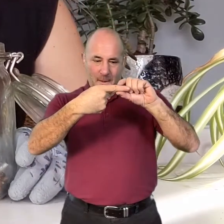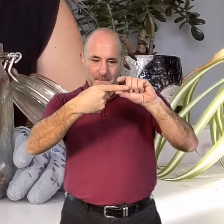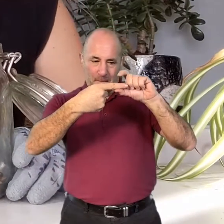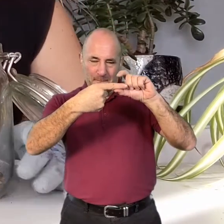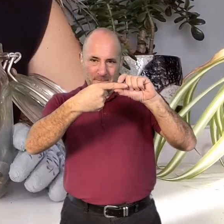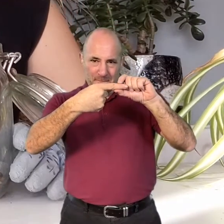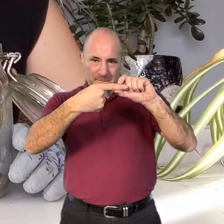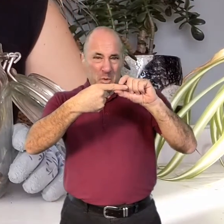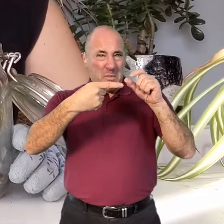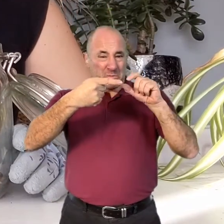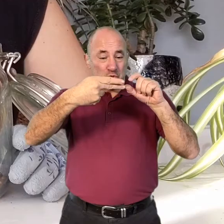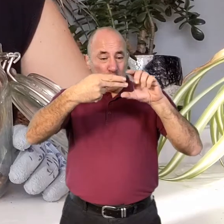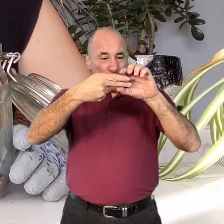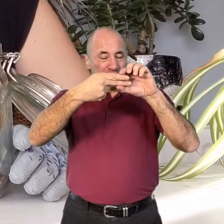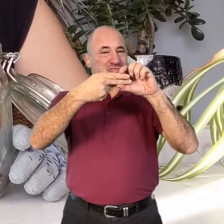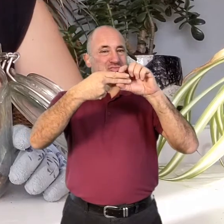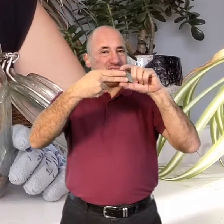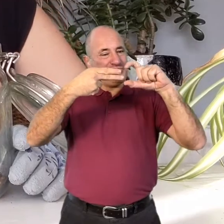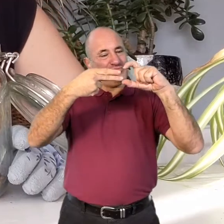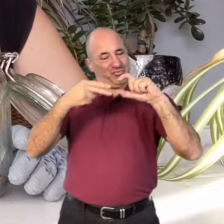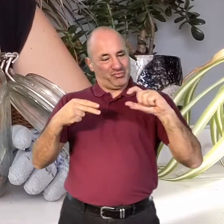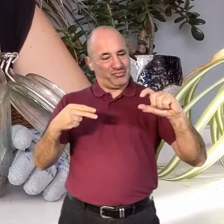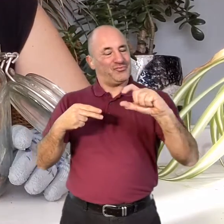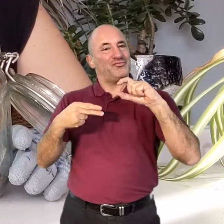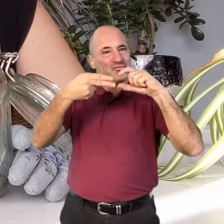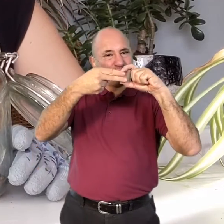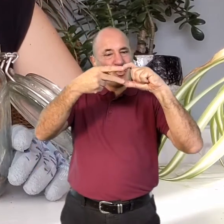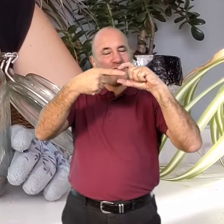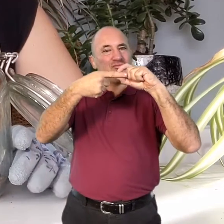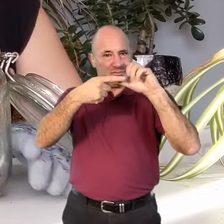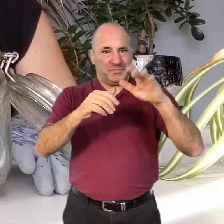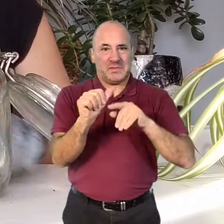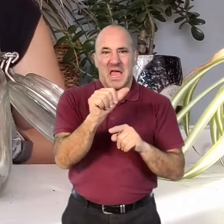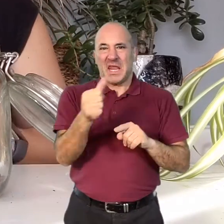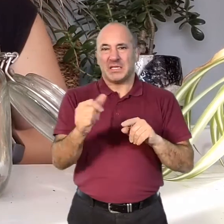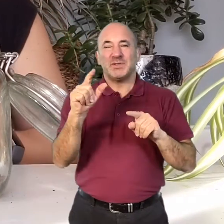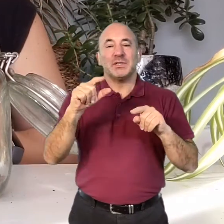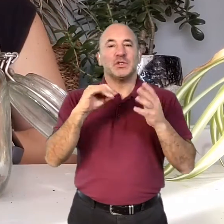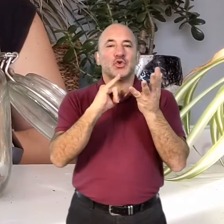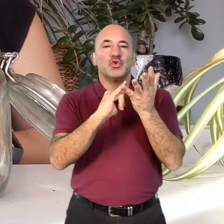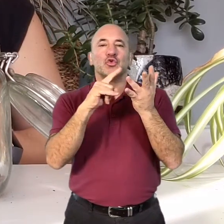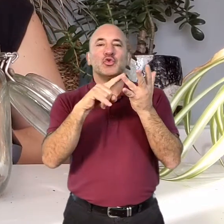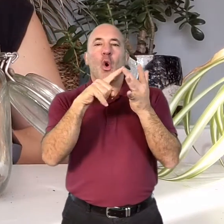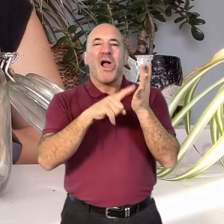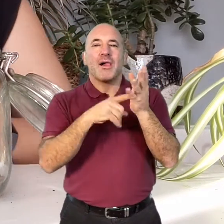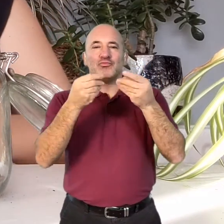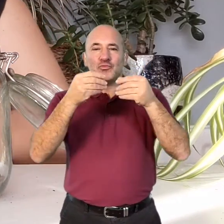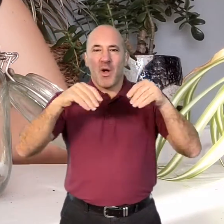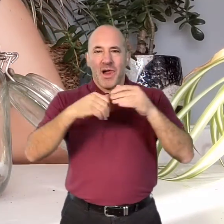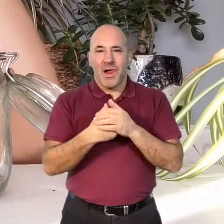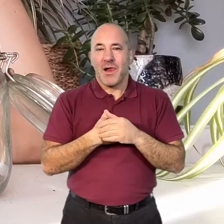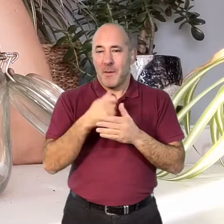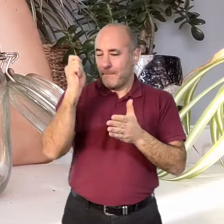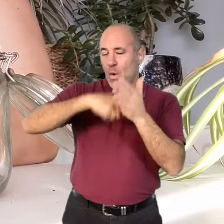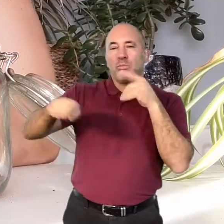fingers width up from the bottom of your container. So the next thing that I am going to add in is